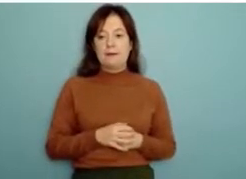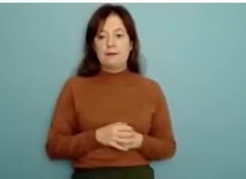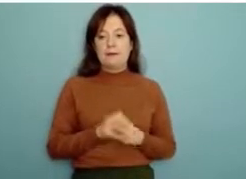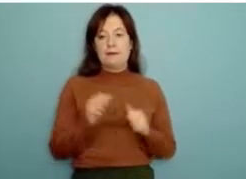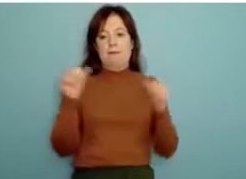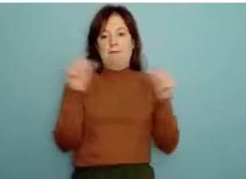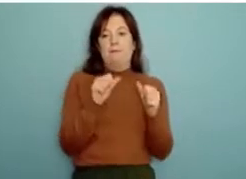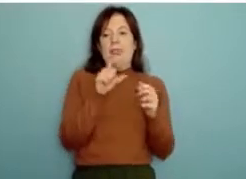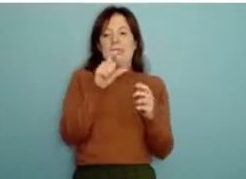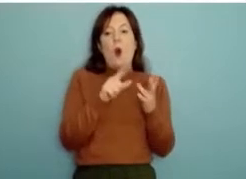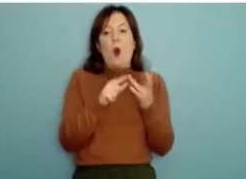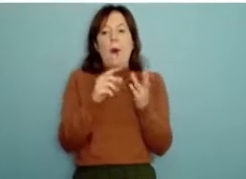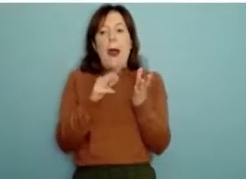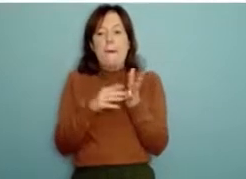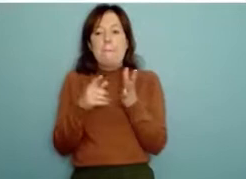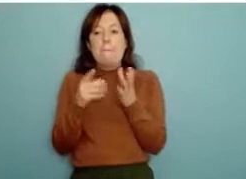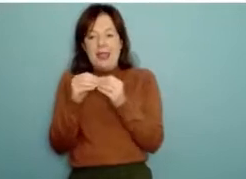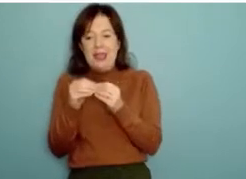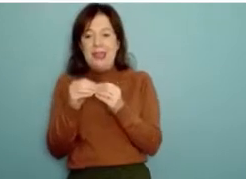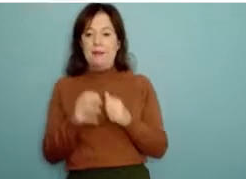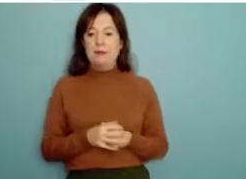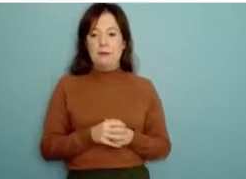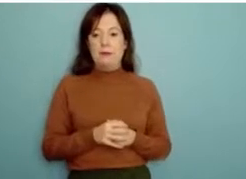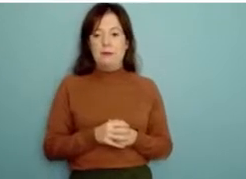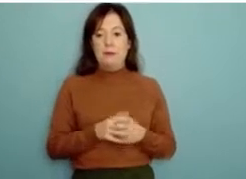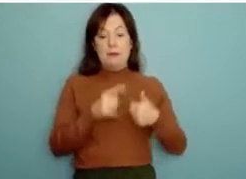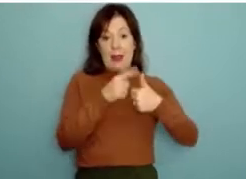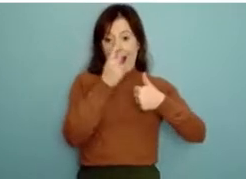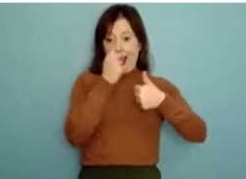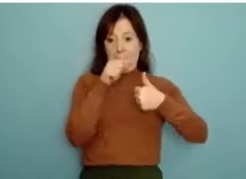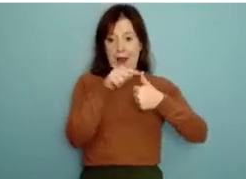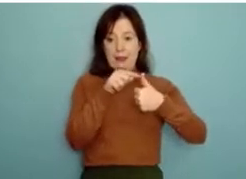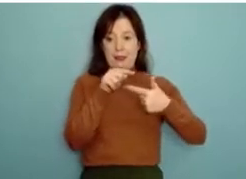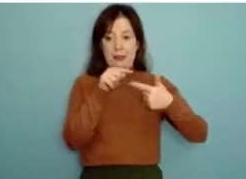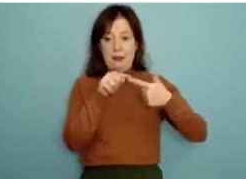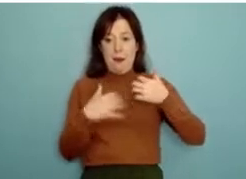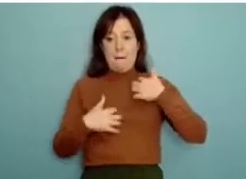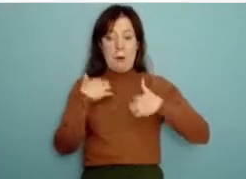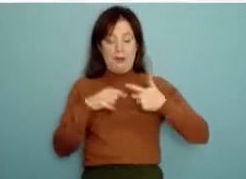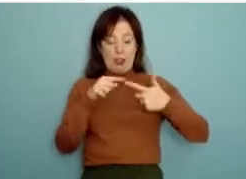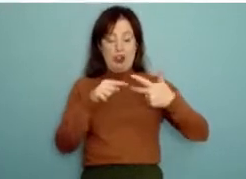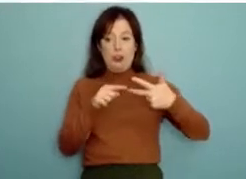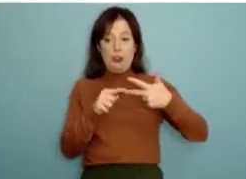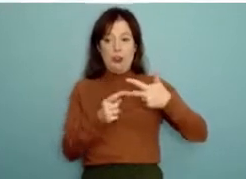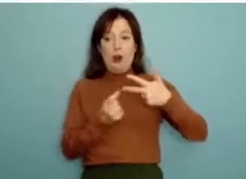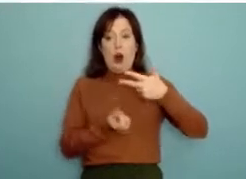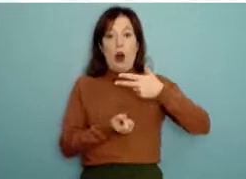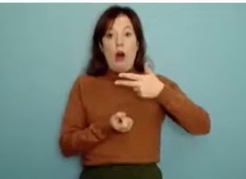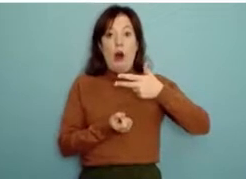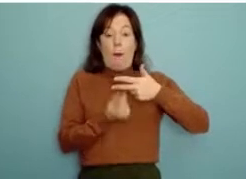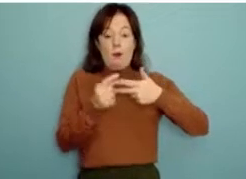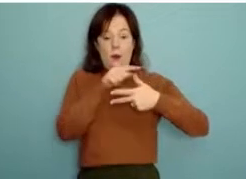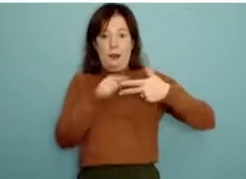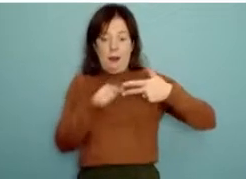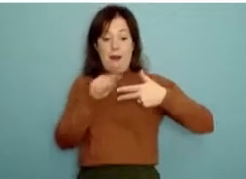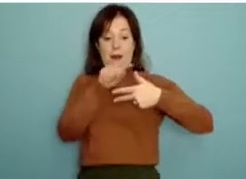that interactions between someone's capability, their opportunity and their motivation are the antecedents or the triggers of their